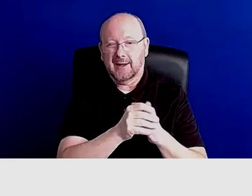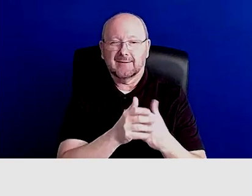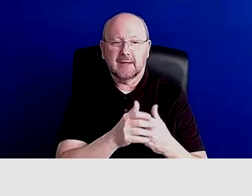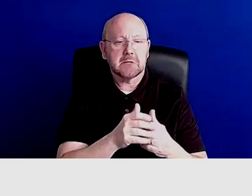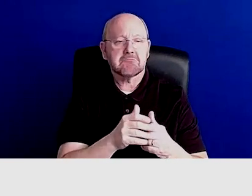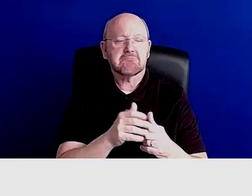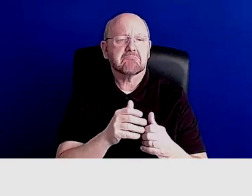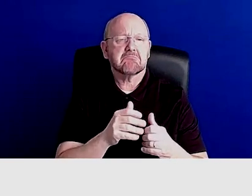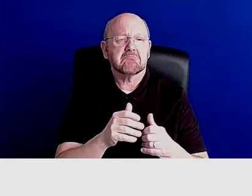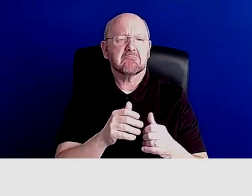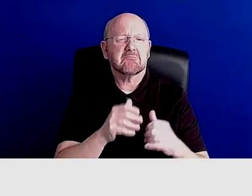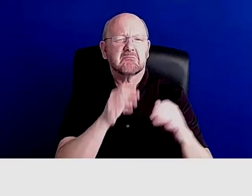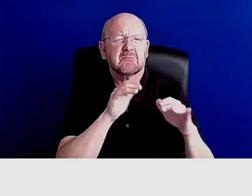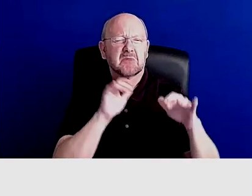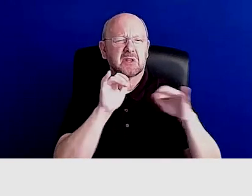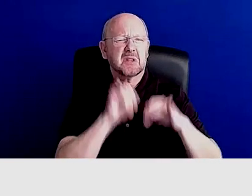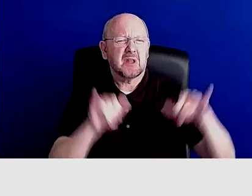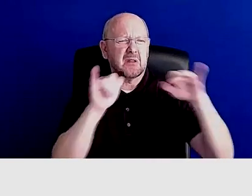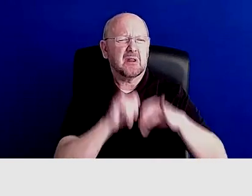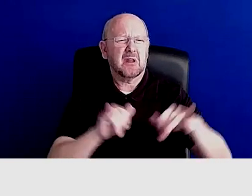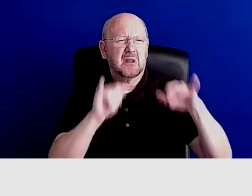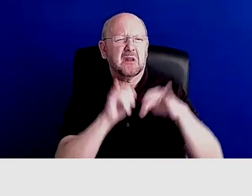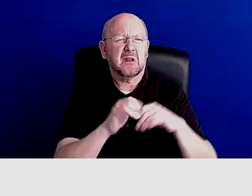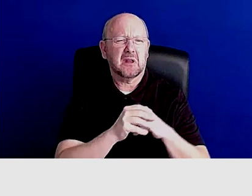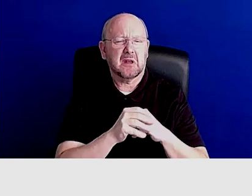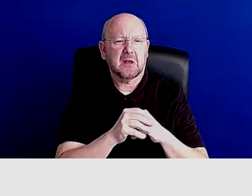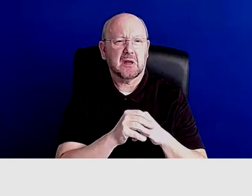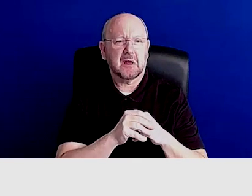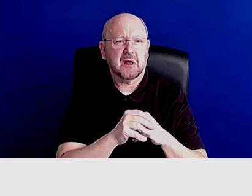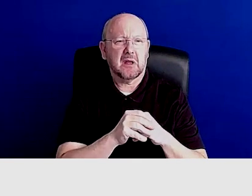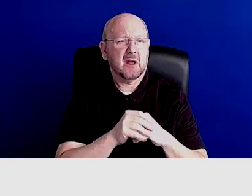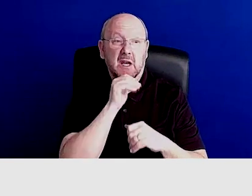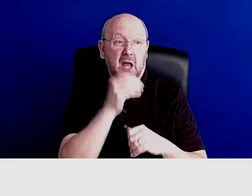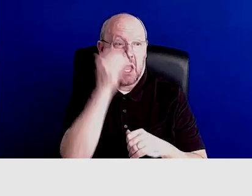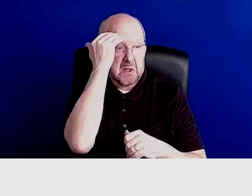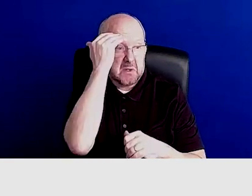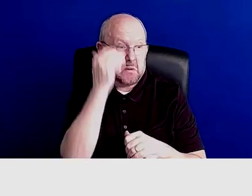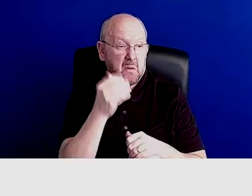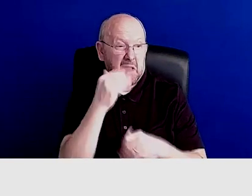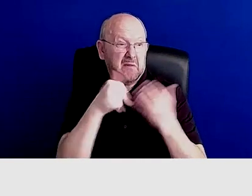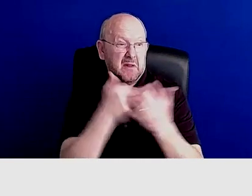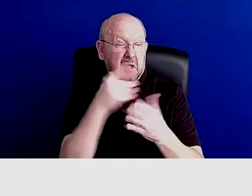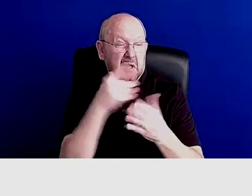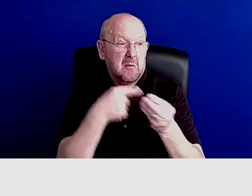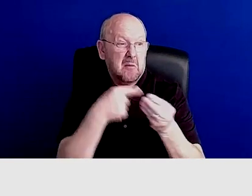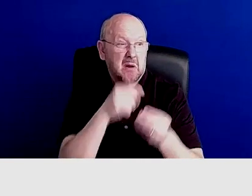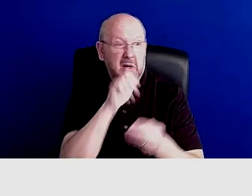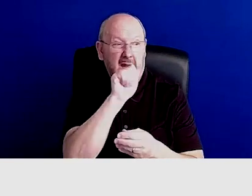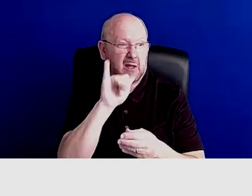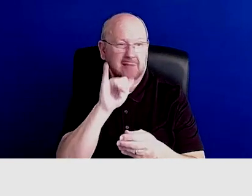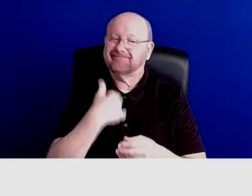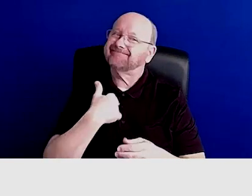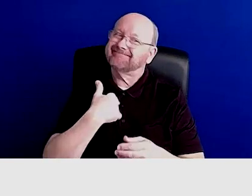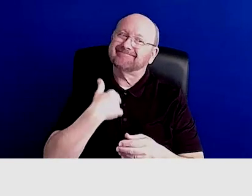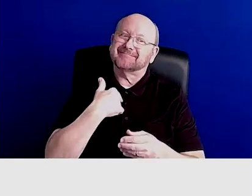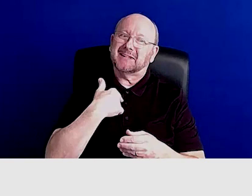and don't necessarily know a lot about AI. I'm that person in the group. Okay, so I